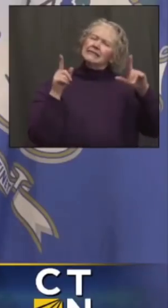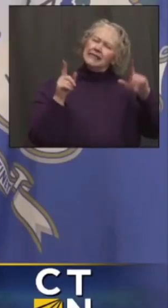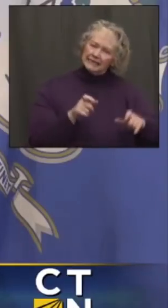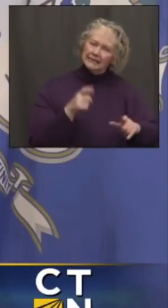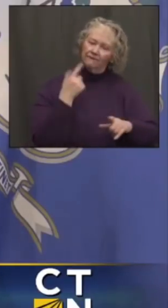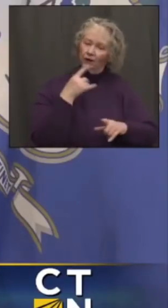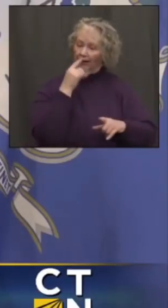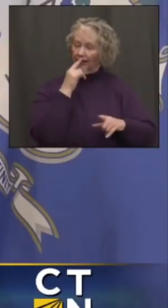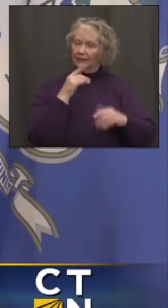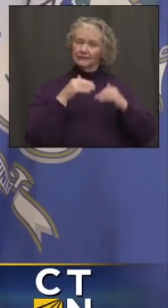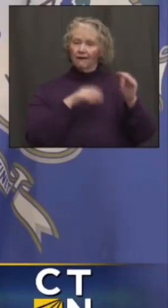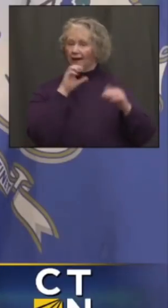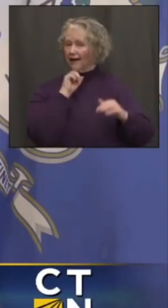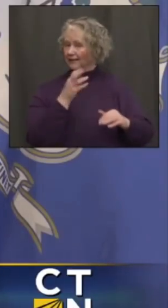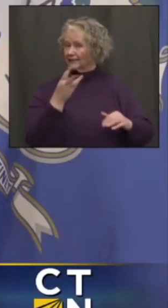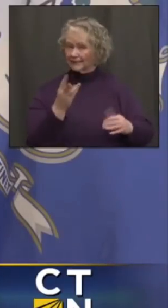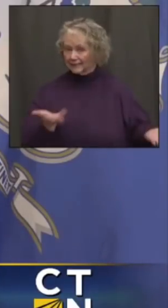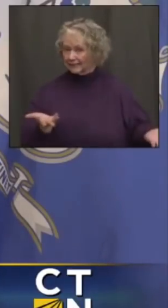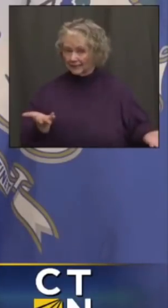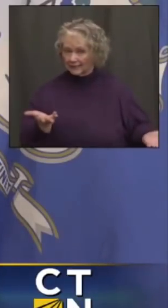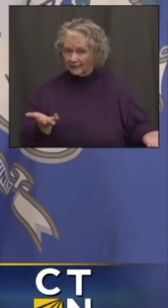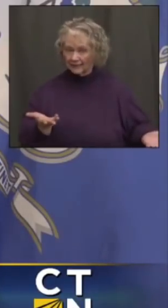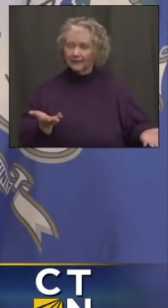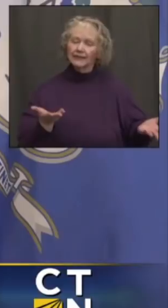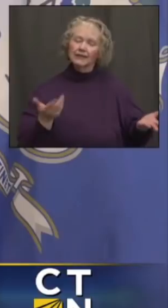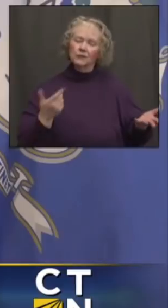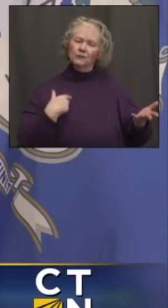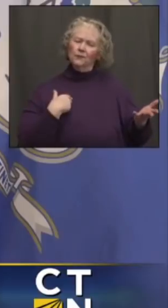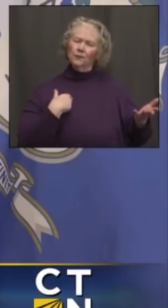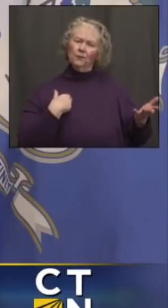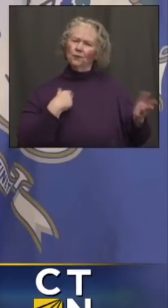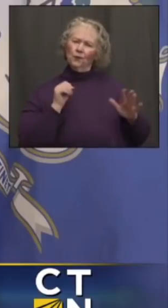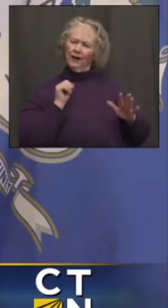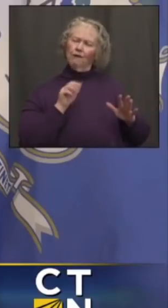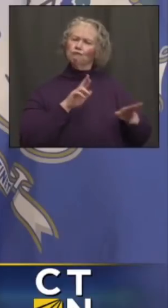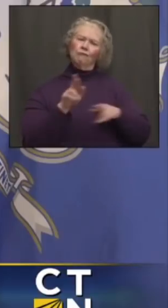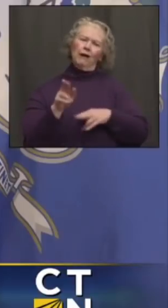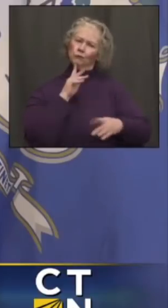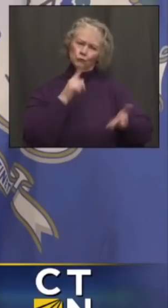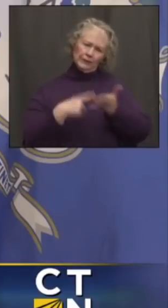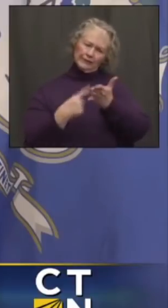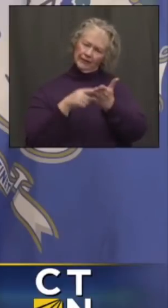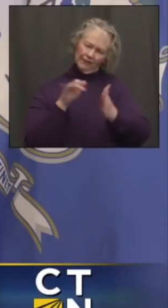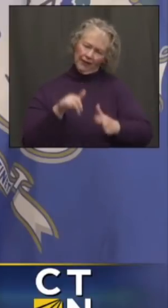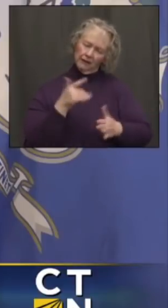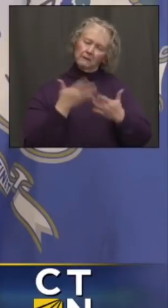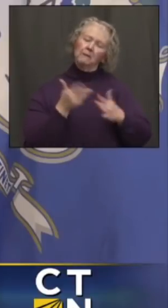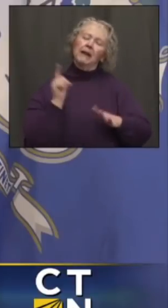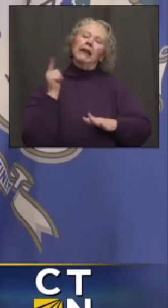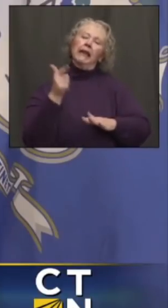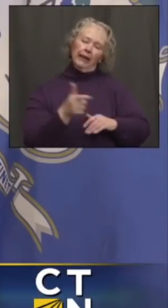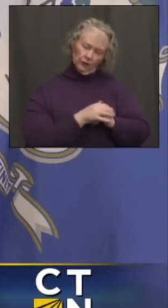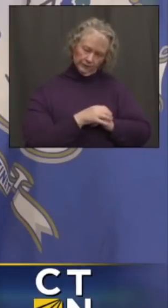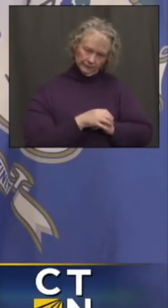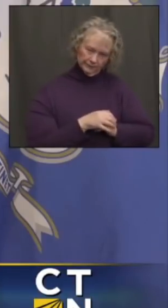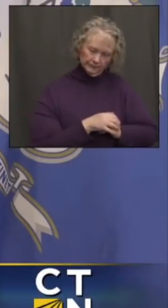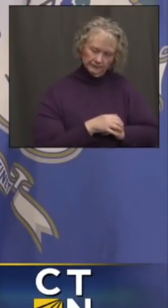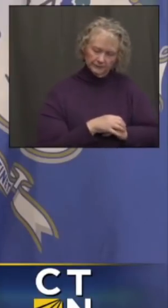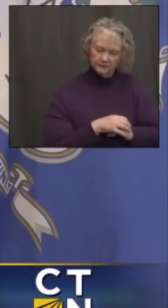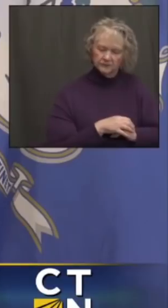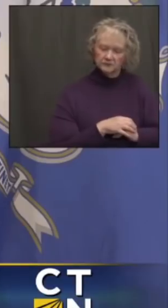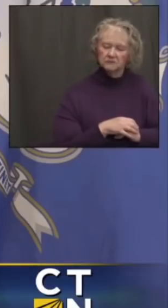everything I can to encourage people to get vaccinated. Don't worry about your kids at this point. Don't create problems we don't have. Frankly, none of the vaccines